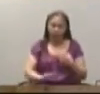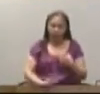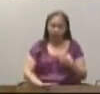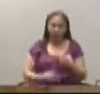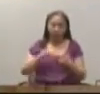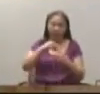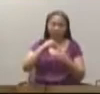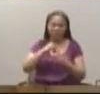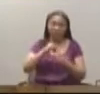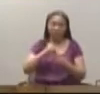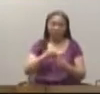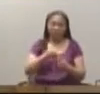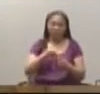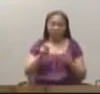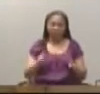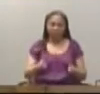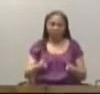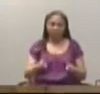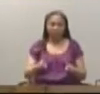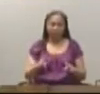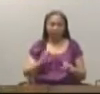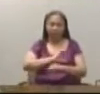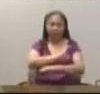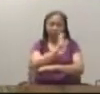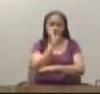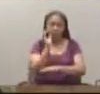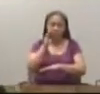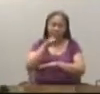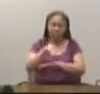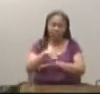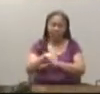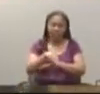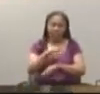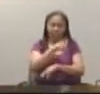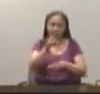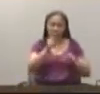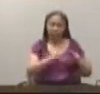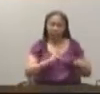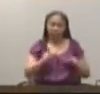to receive on that Christmas night? Are we prepared?